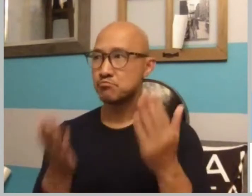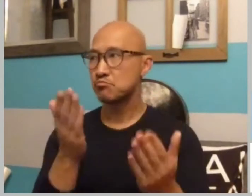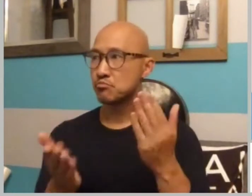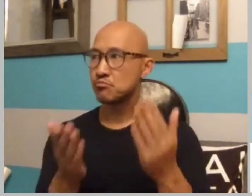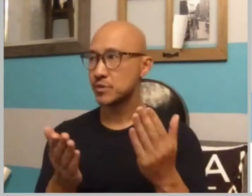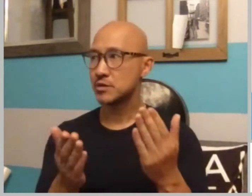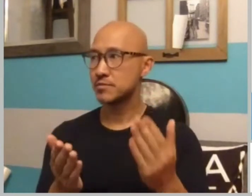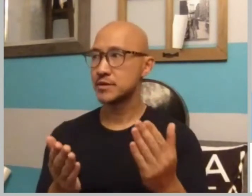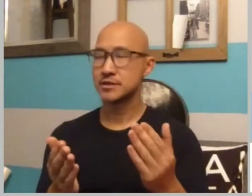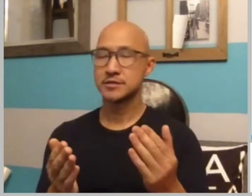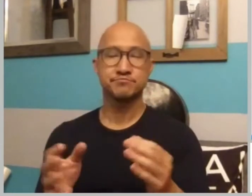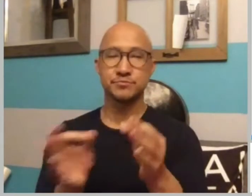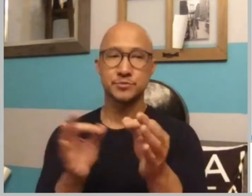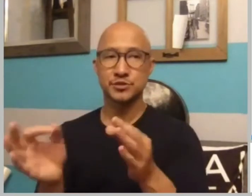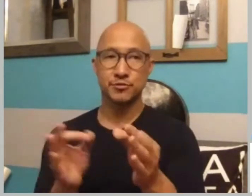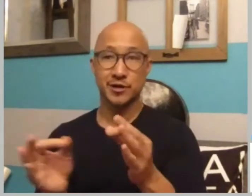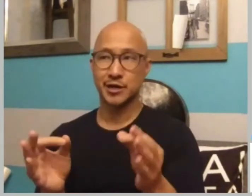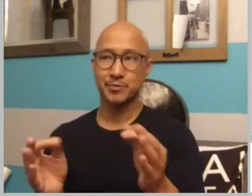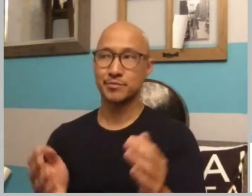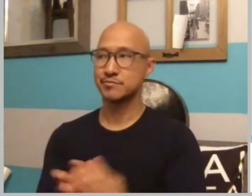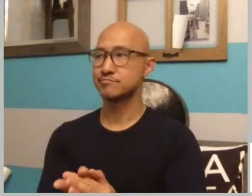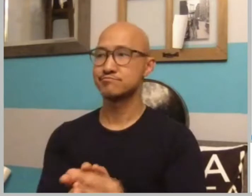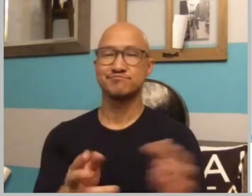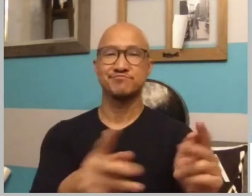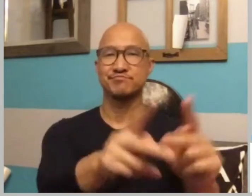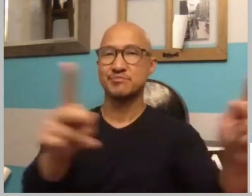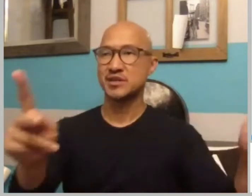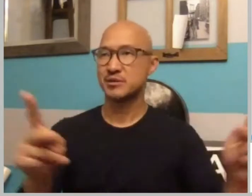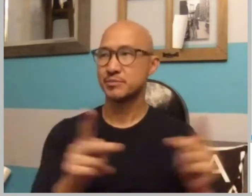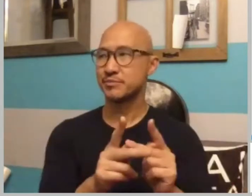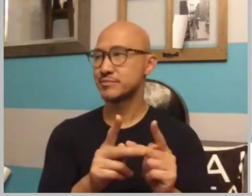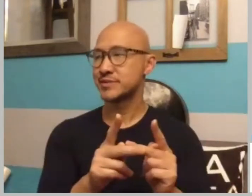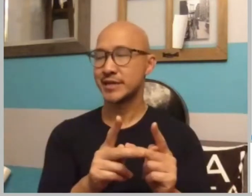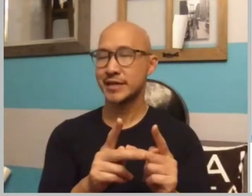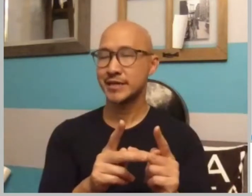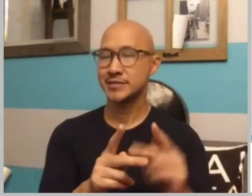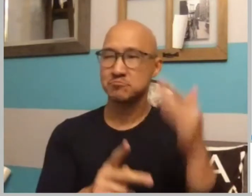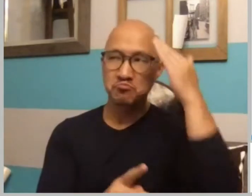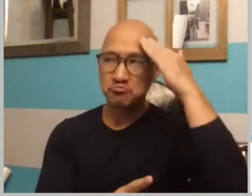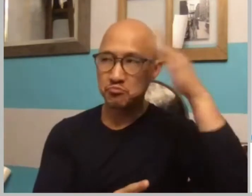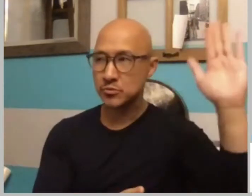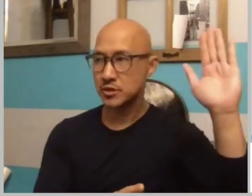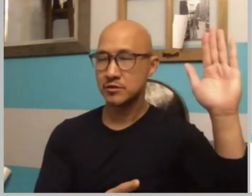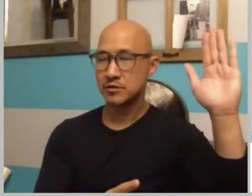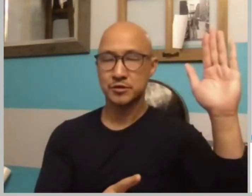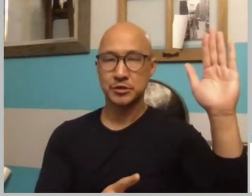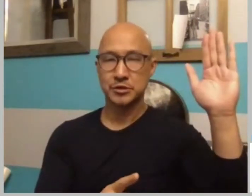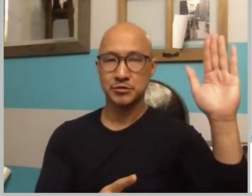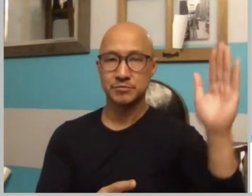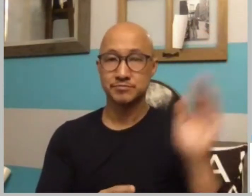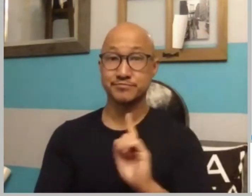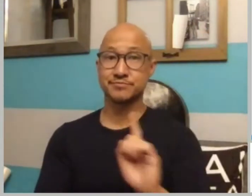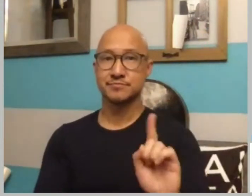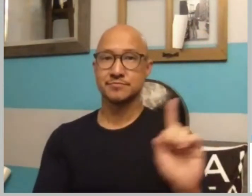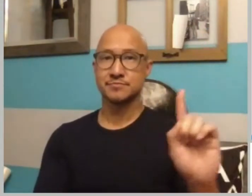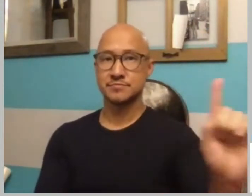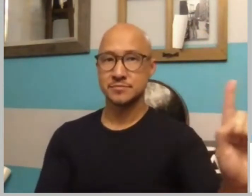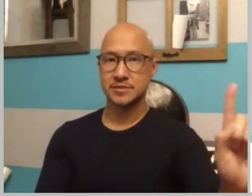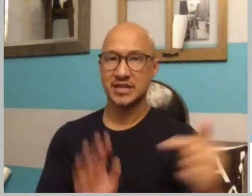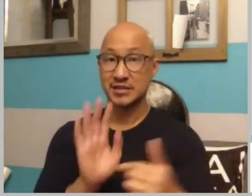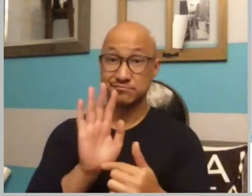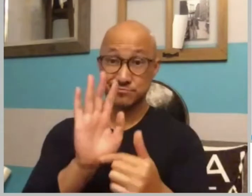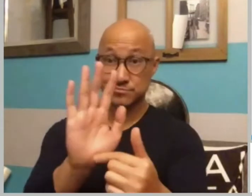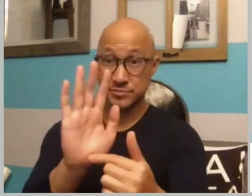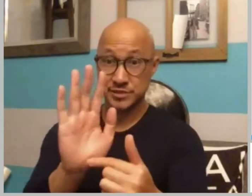were to those that were in Asia Minor. And so I have a map just showing you where that